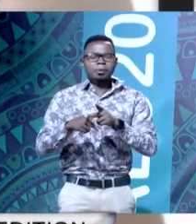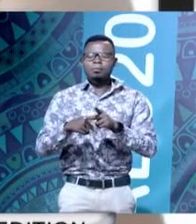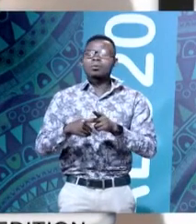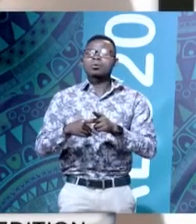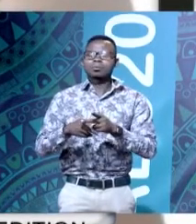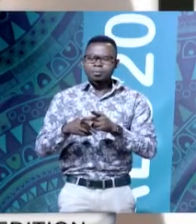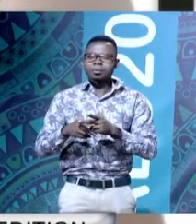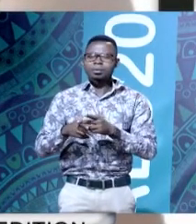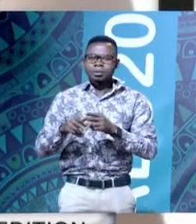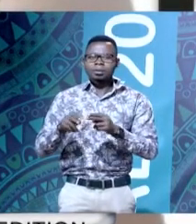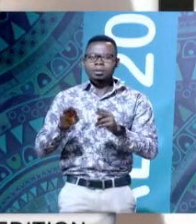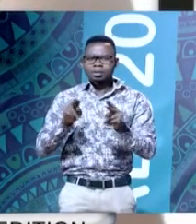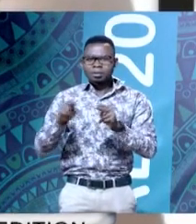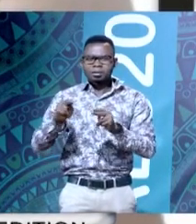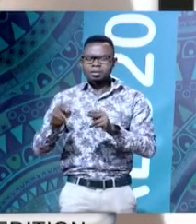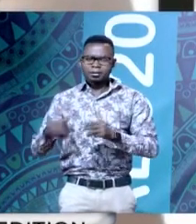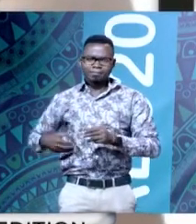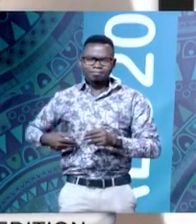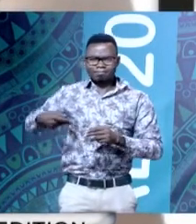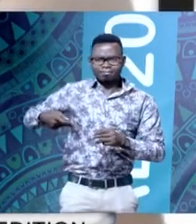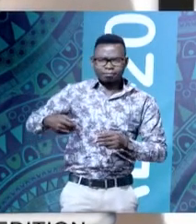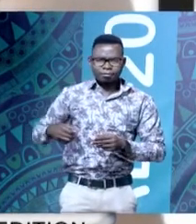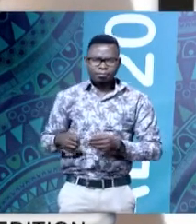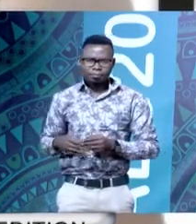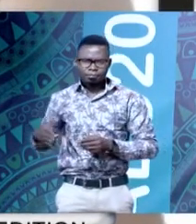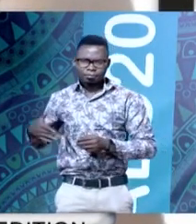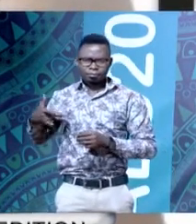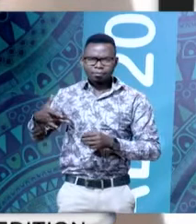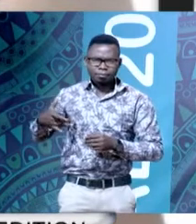revival towards the Africa